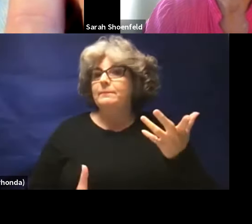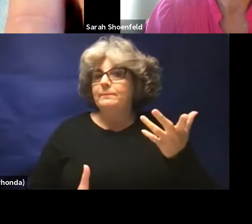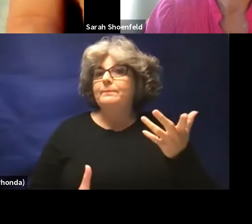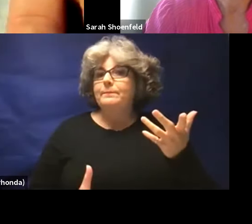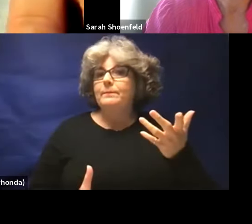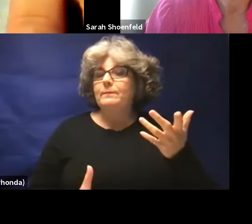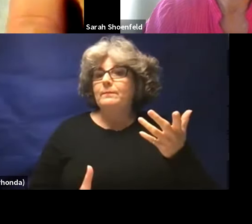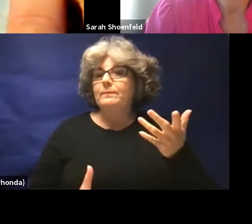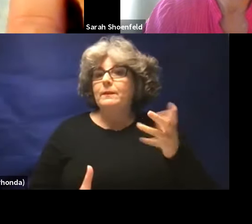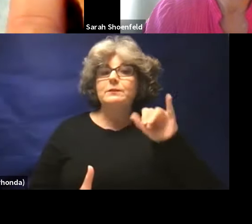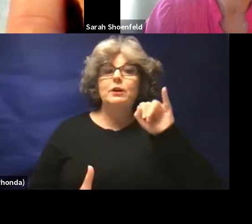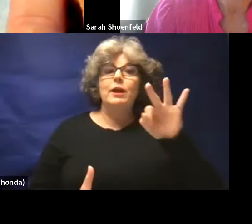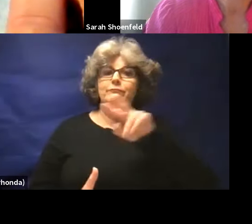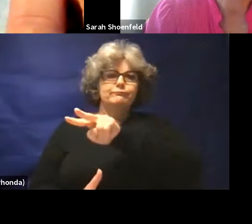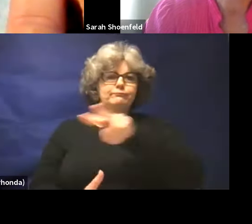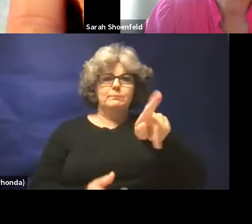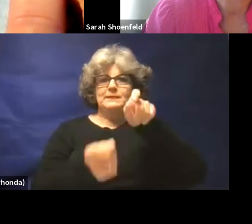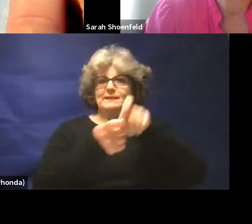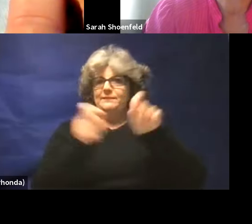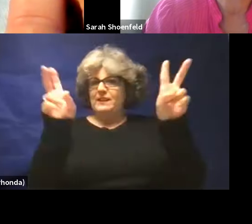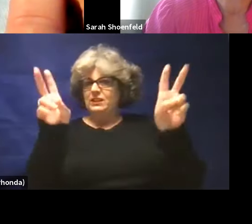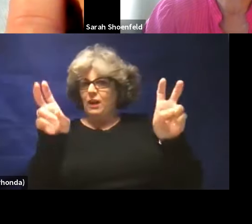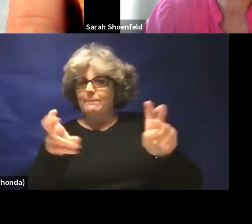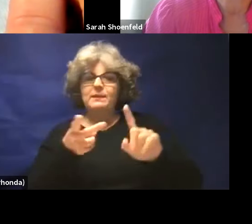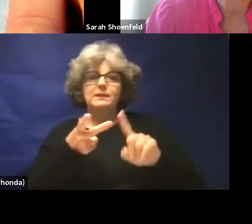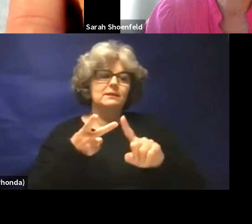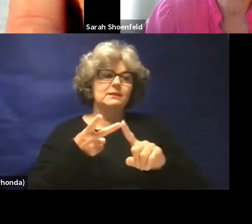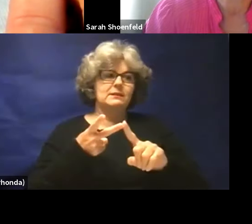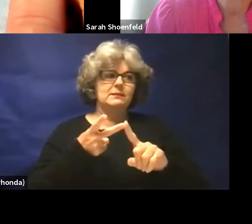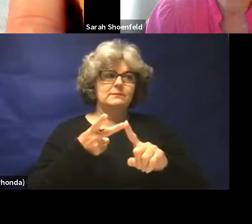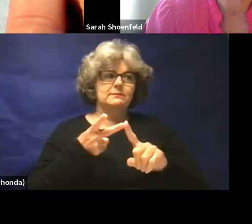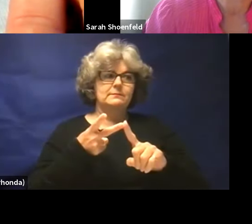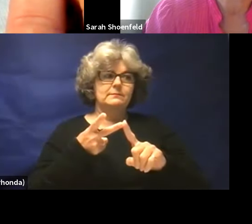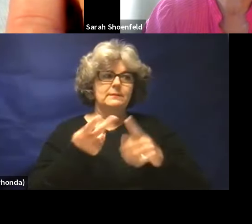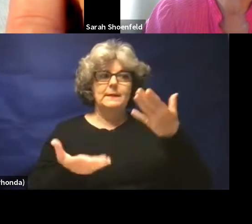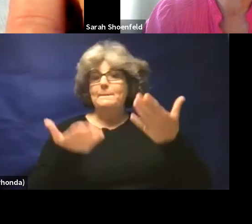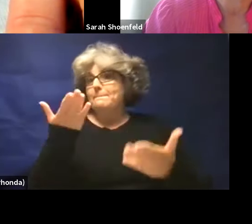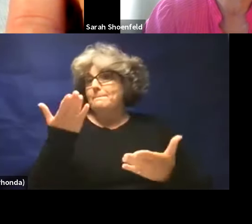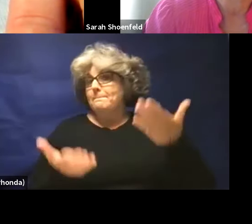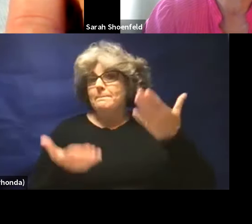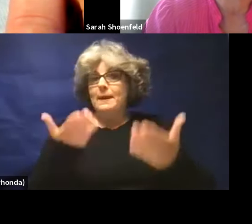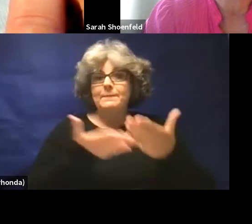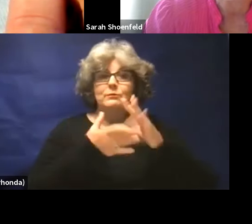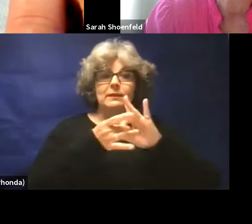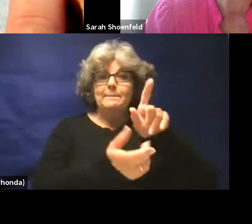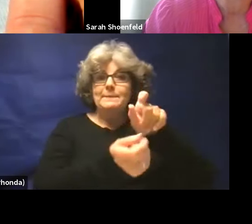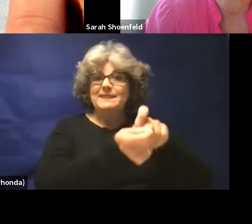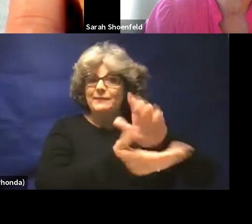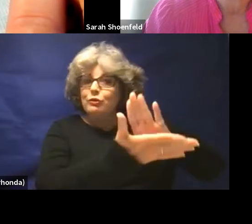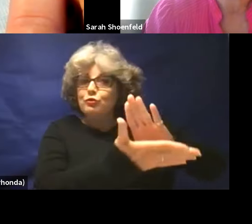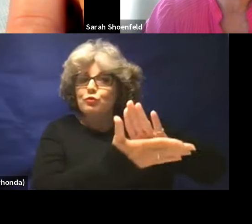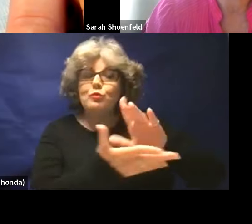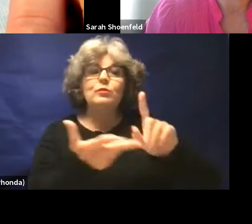on a map, so that if you're looking for a specific topic or maybe a something about a specific school,